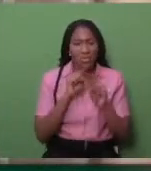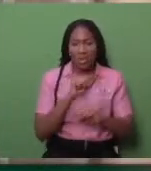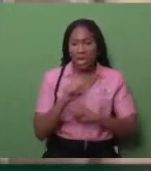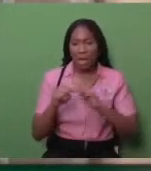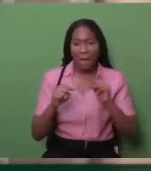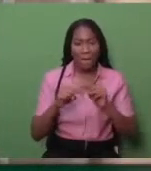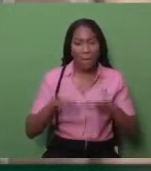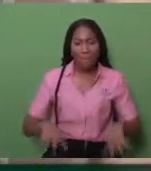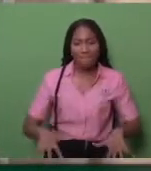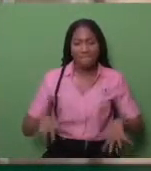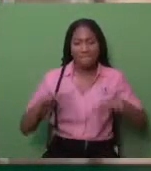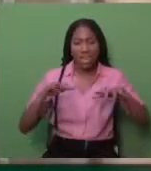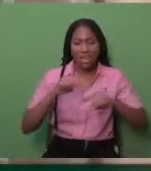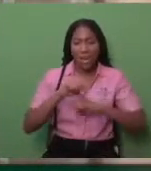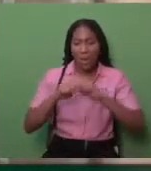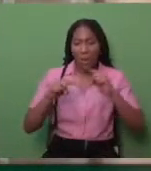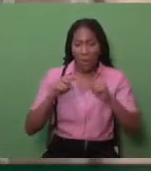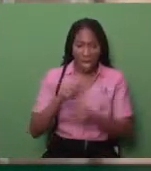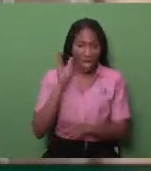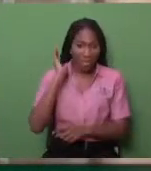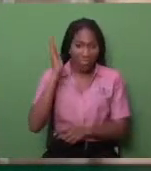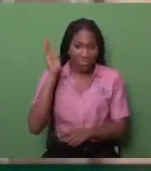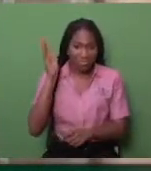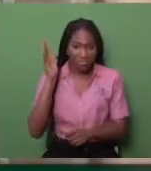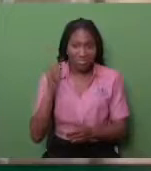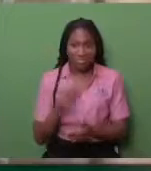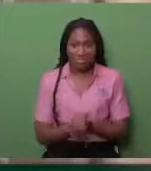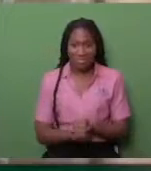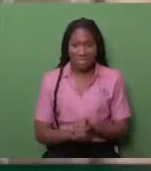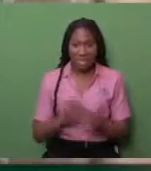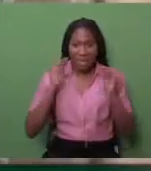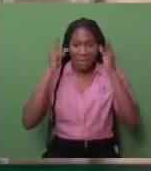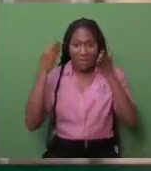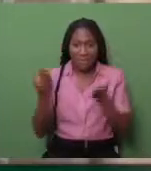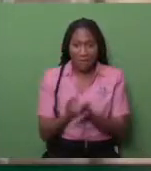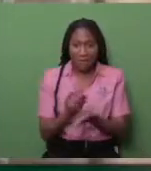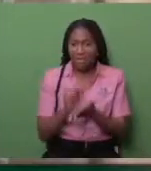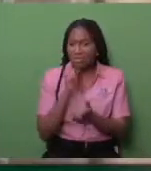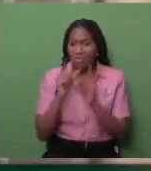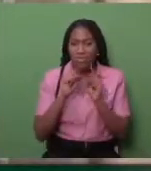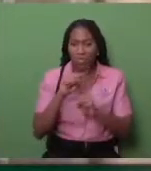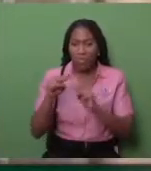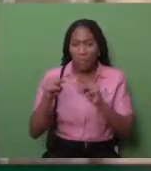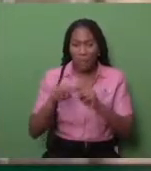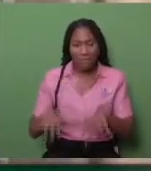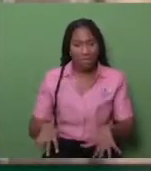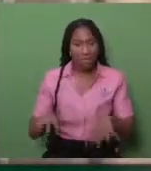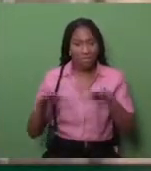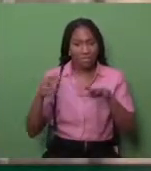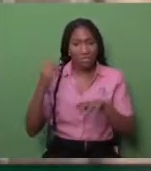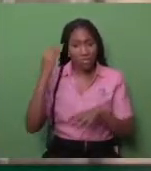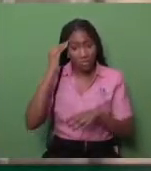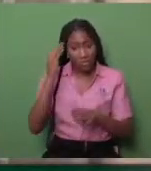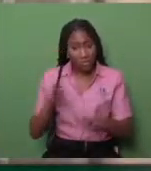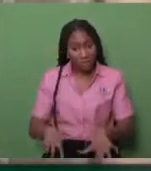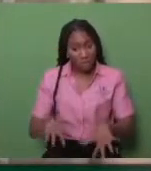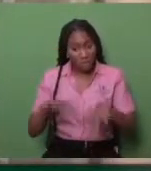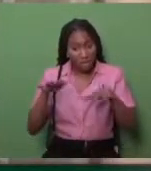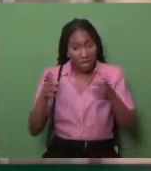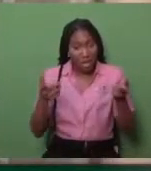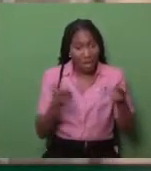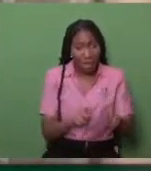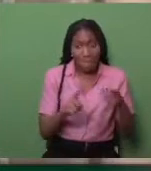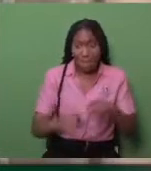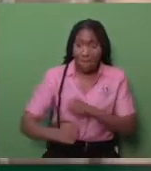presentation, because flooding is a threat year after year. In recent times, this flooding has expanded